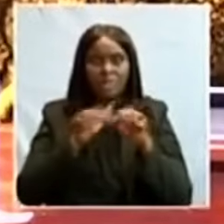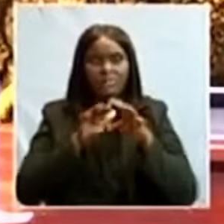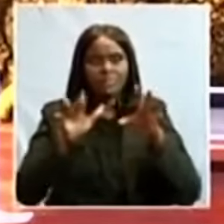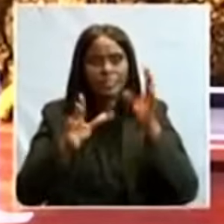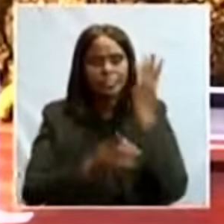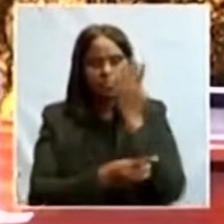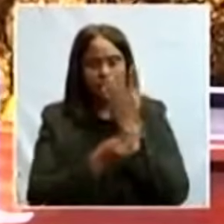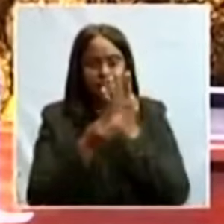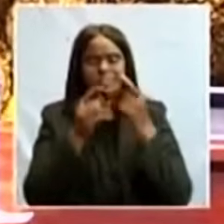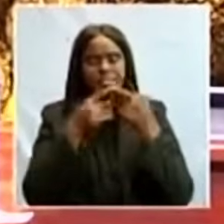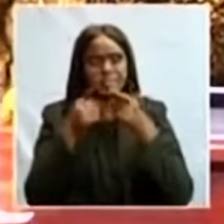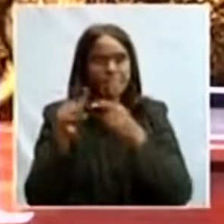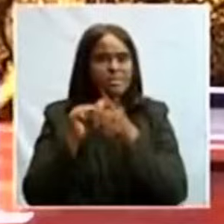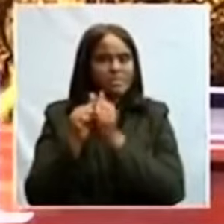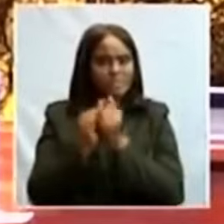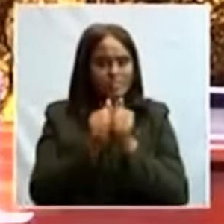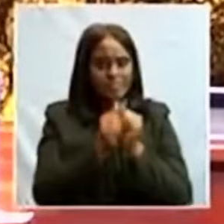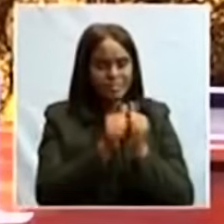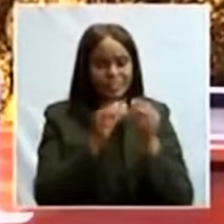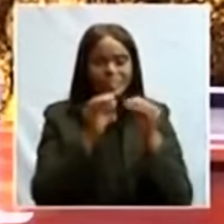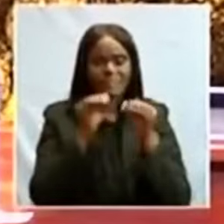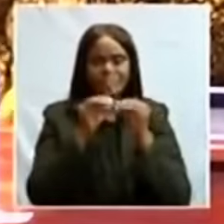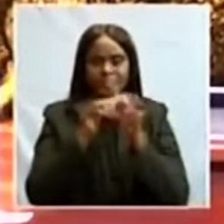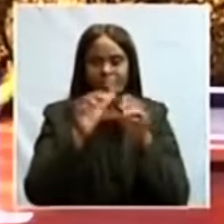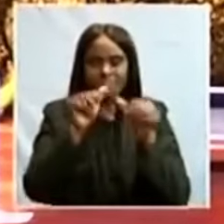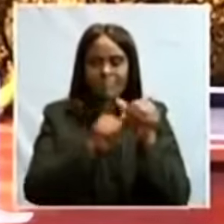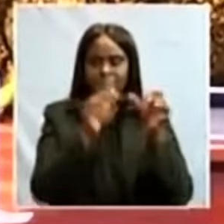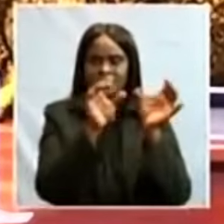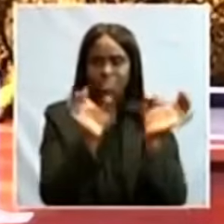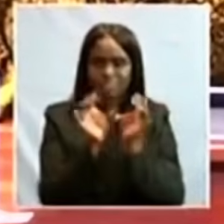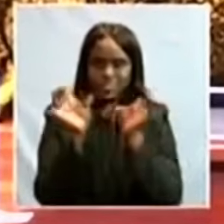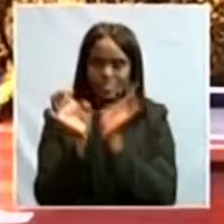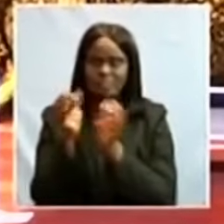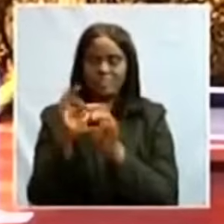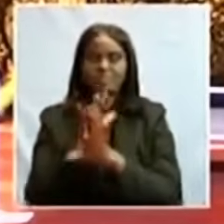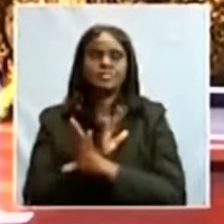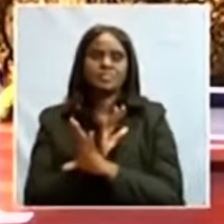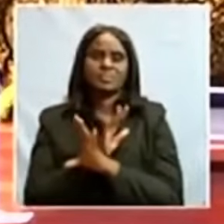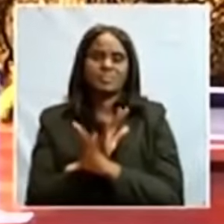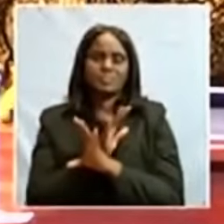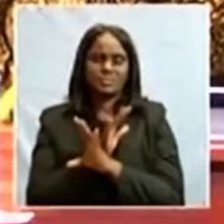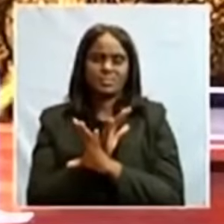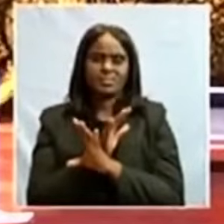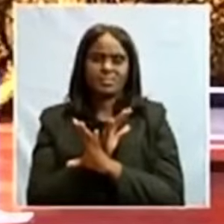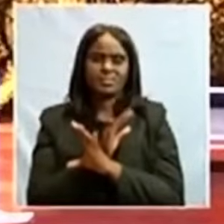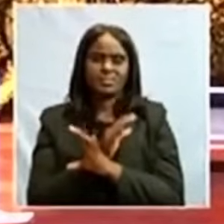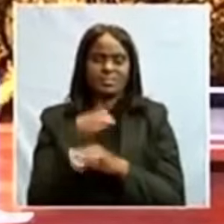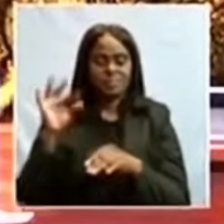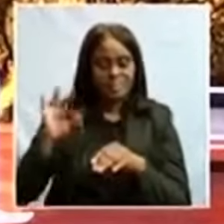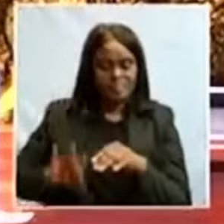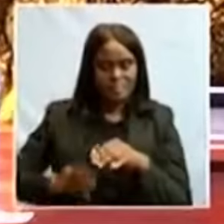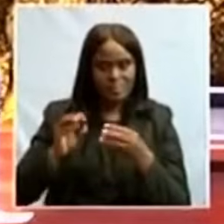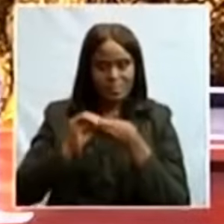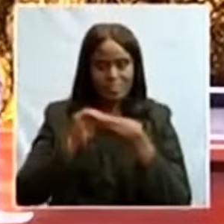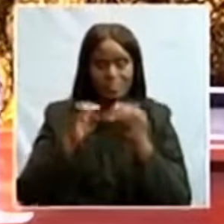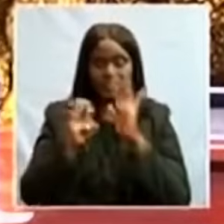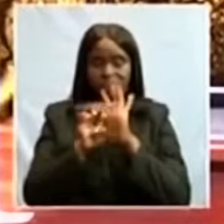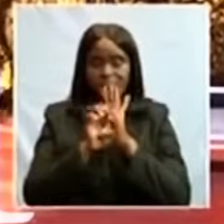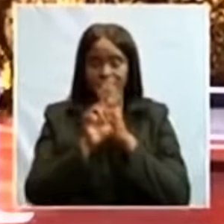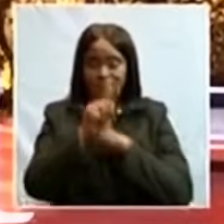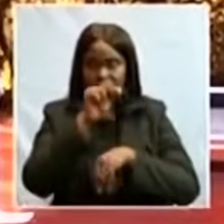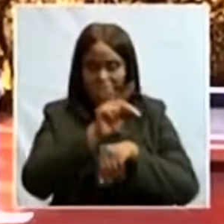of multi-sports facilities in each constituency of Zambia. The benefit of such a